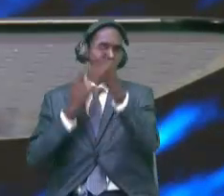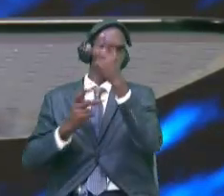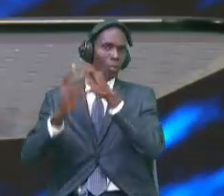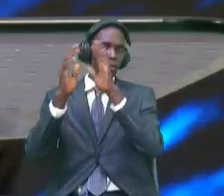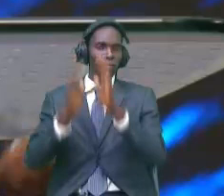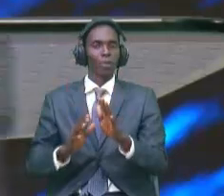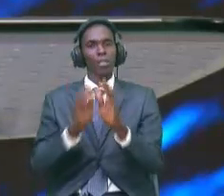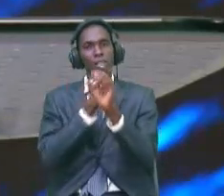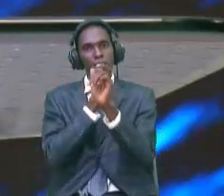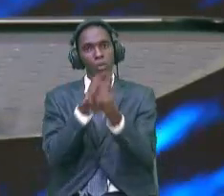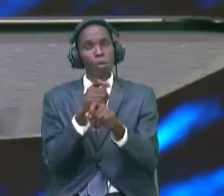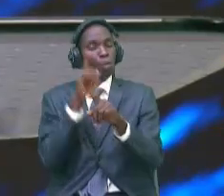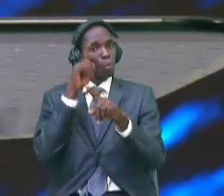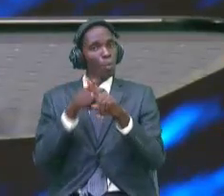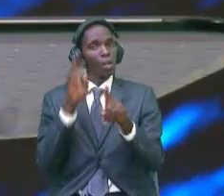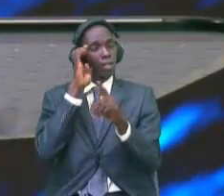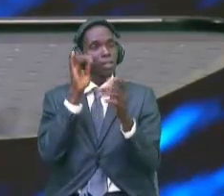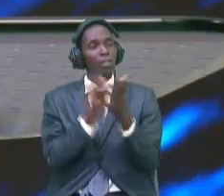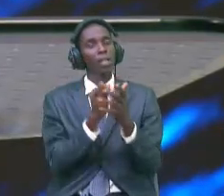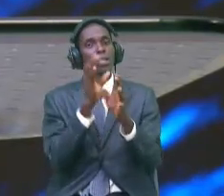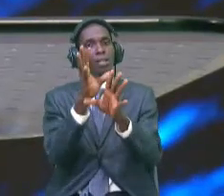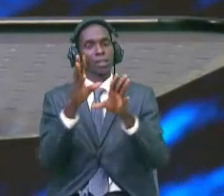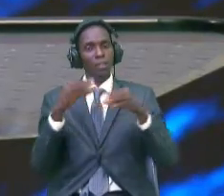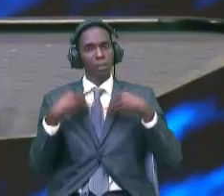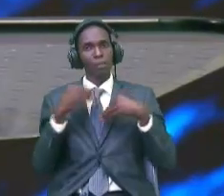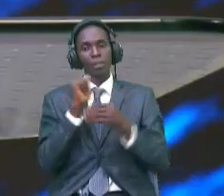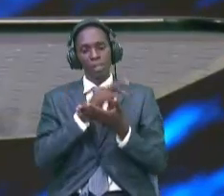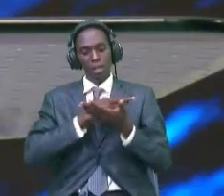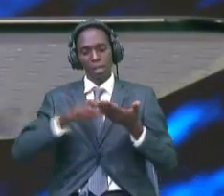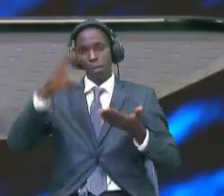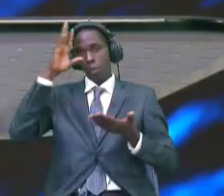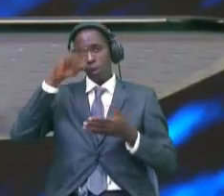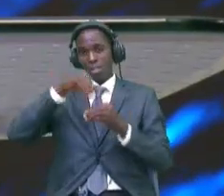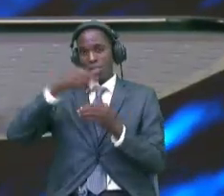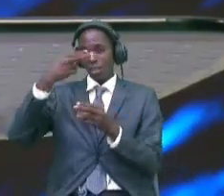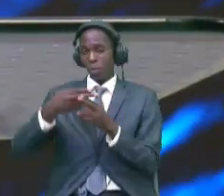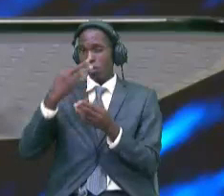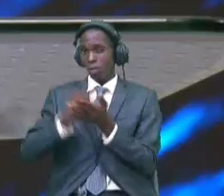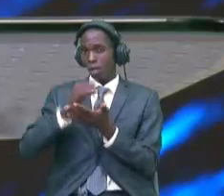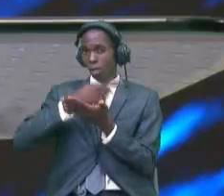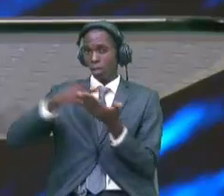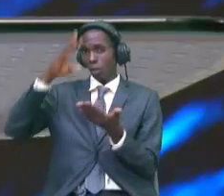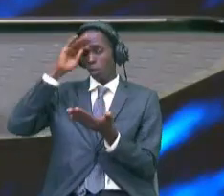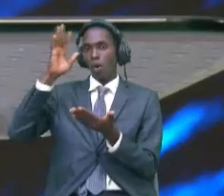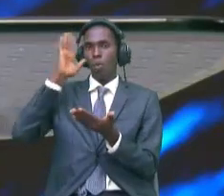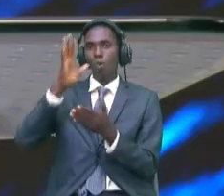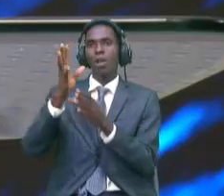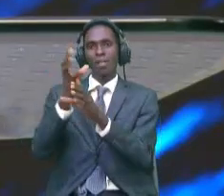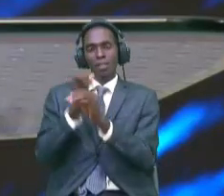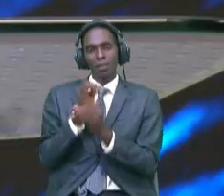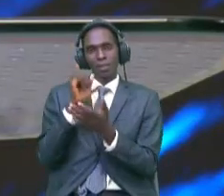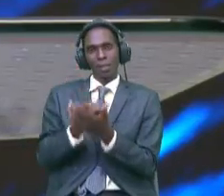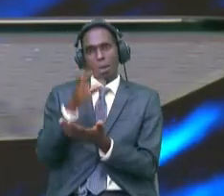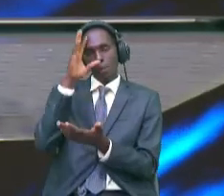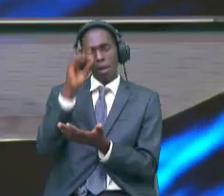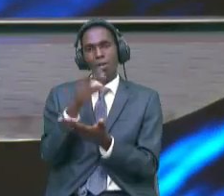a righteous man in the name of a righteous man shall receive a righteous man's reward.